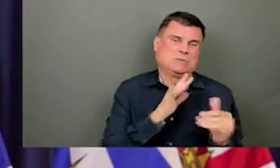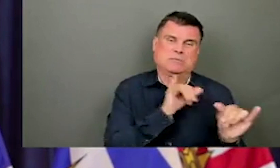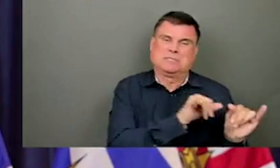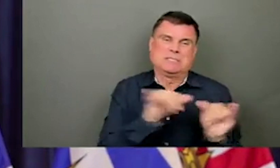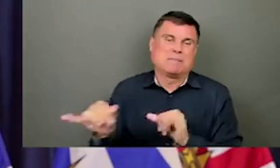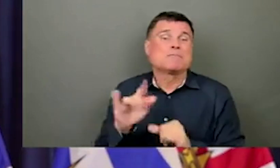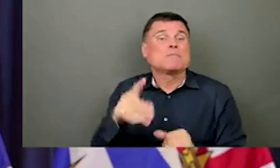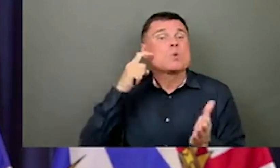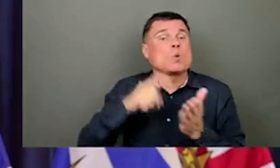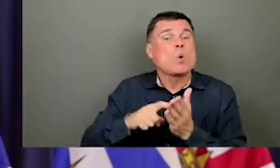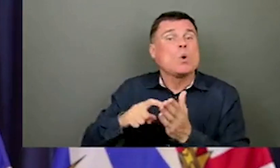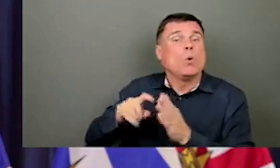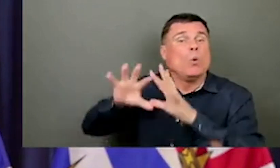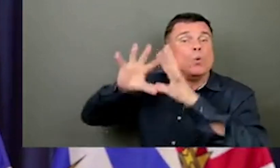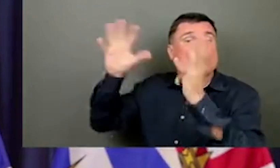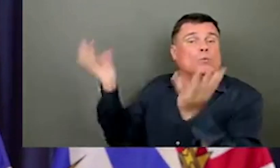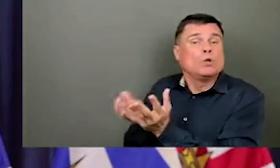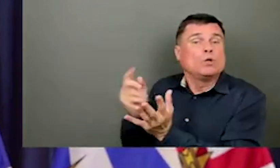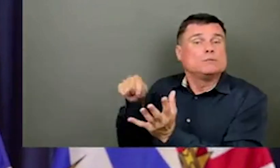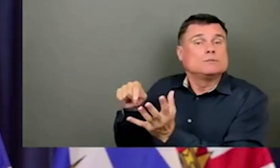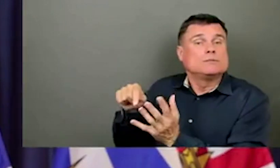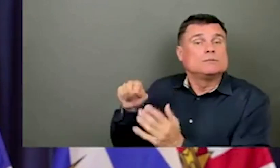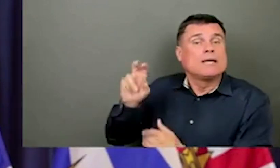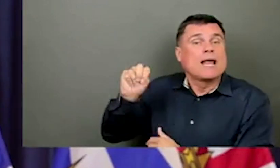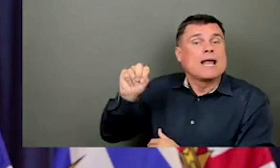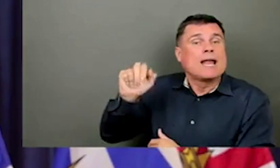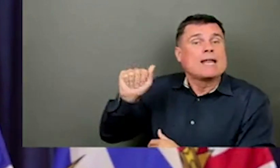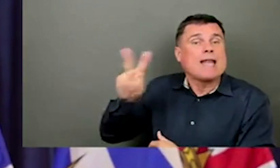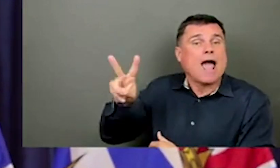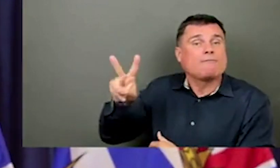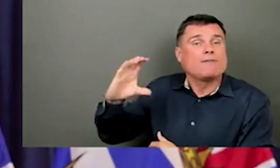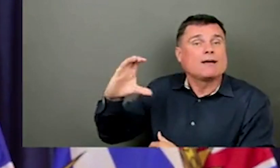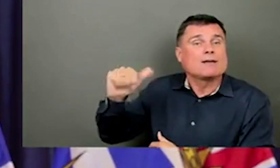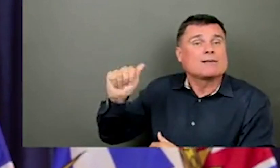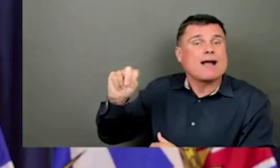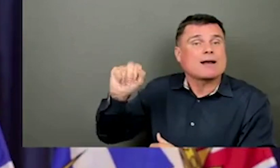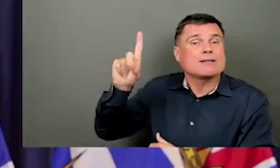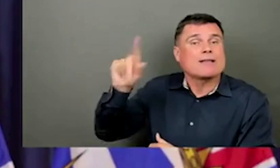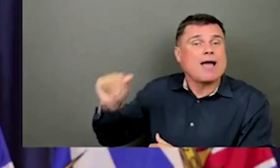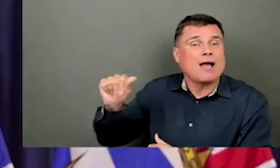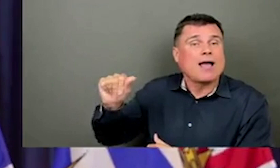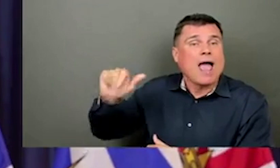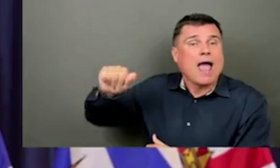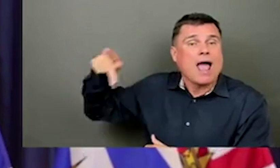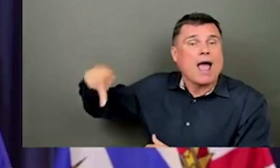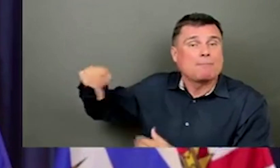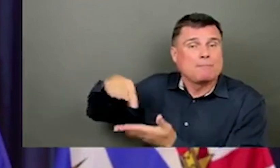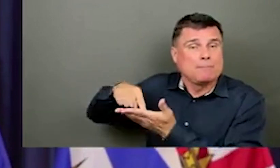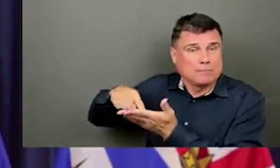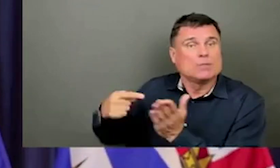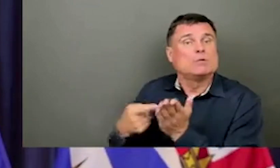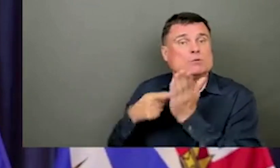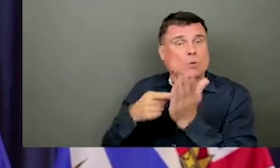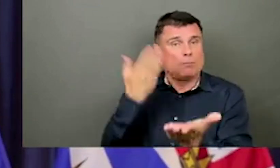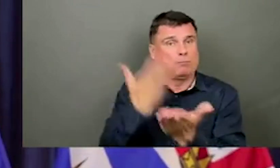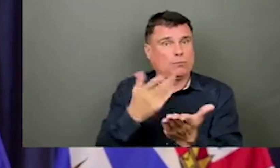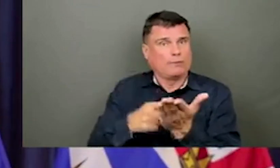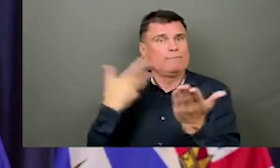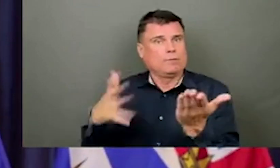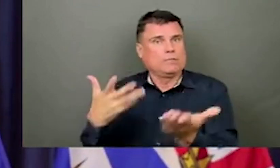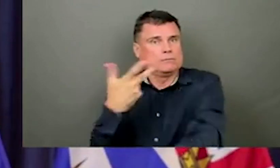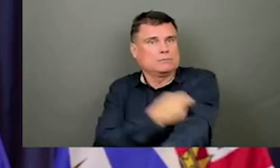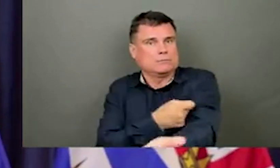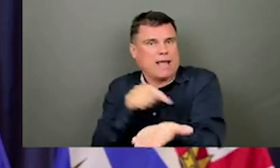is the starting point for those that are not Canadian nationals, and those within Canada who are traveling will be expected to